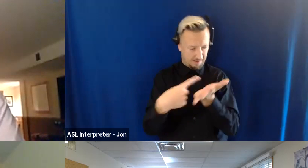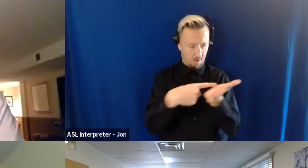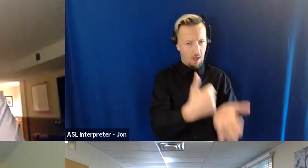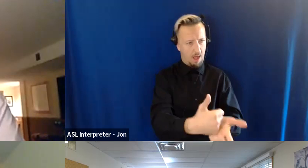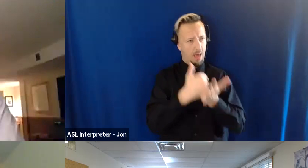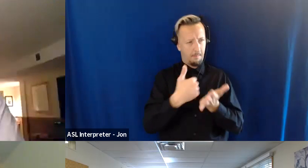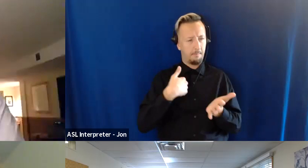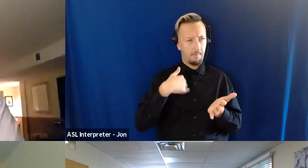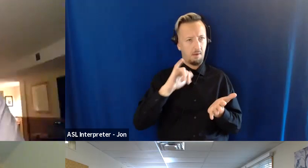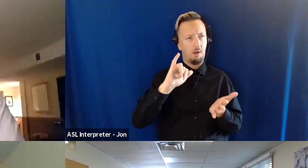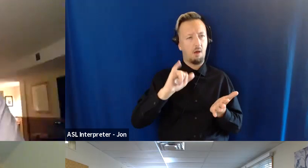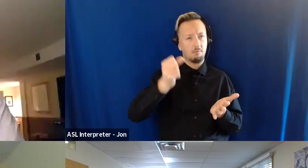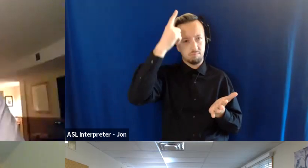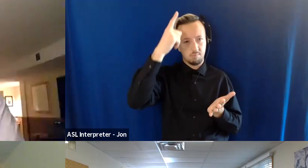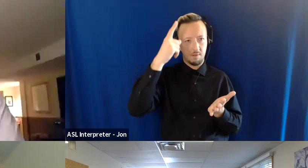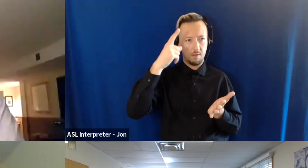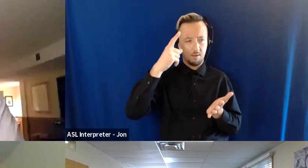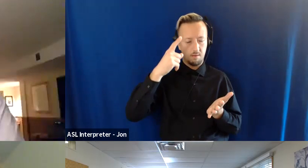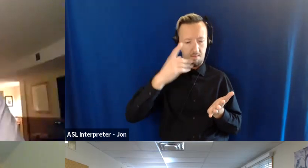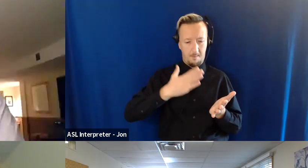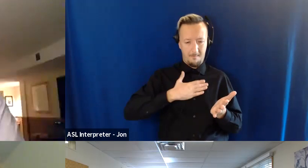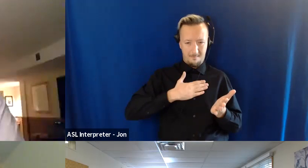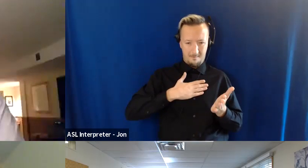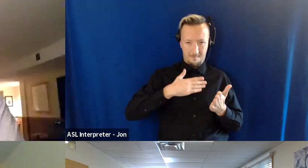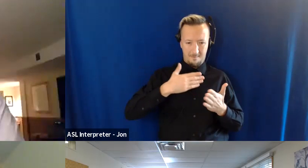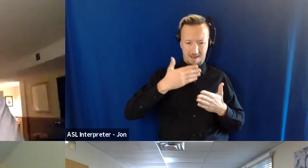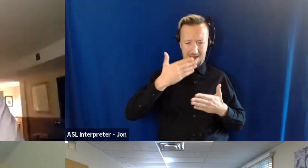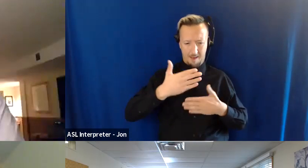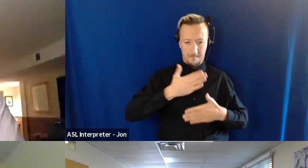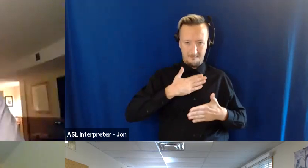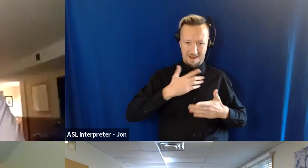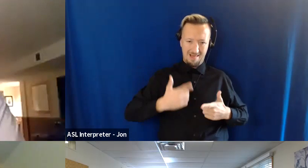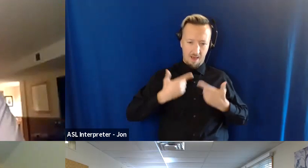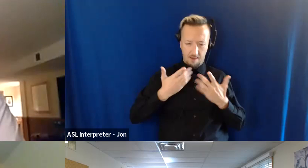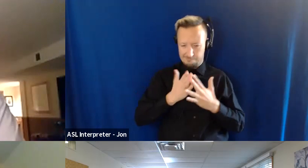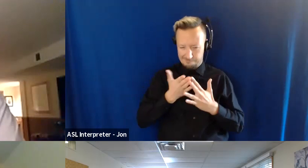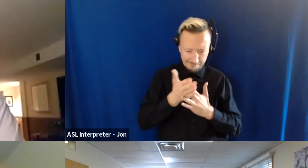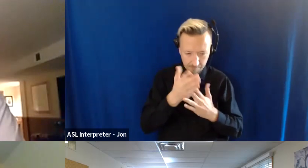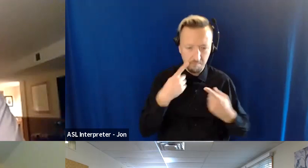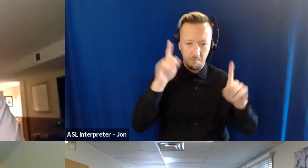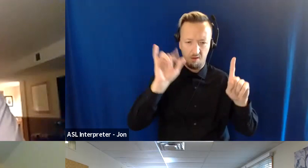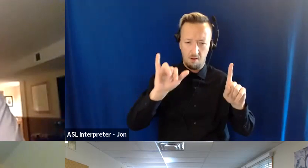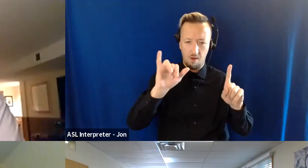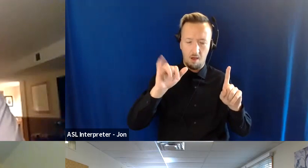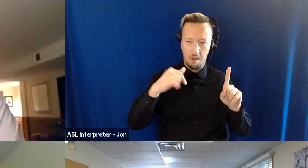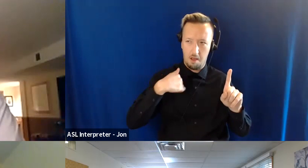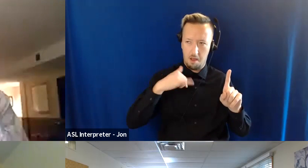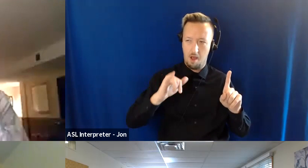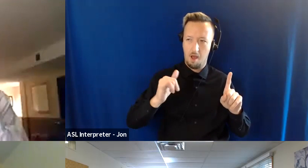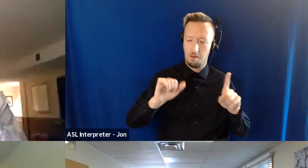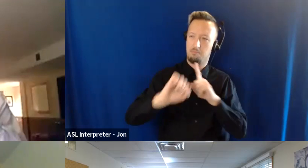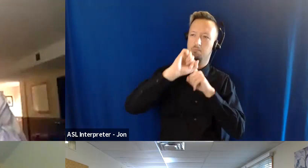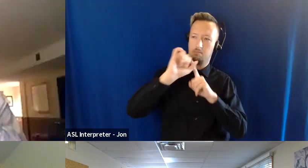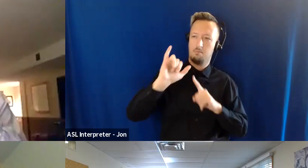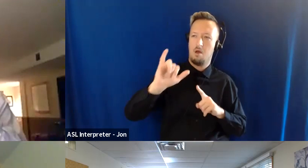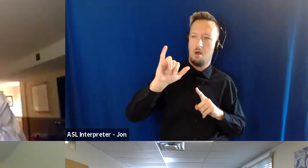realize, at least for my own part in my journey, a bit of an aha generation where, you